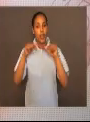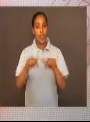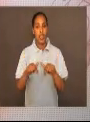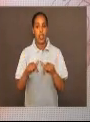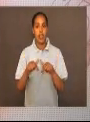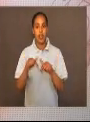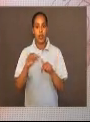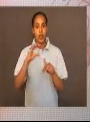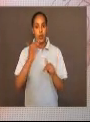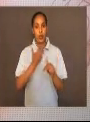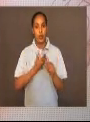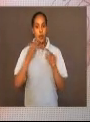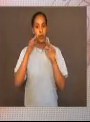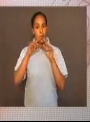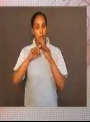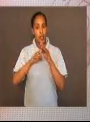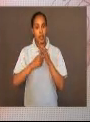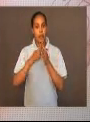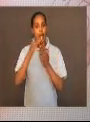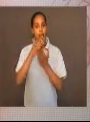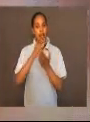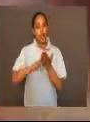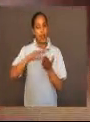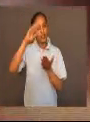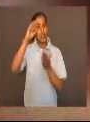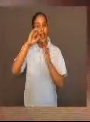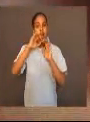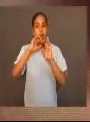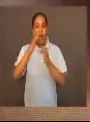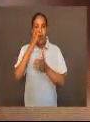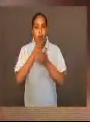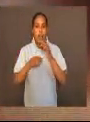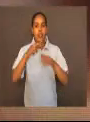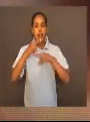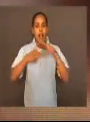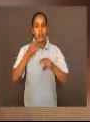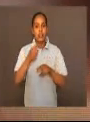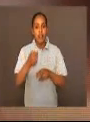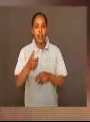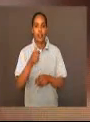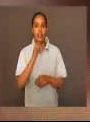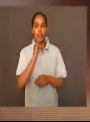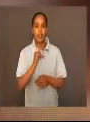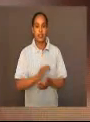Today, we will begin by learning what reaction rate